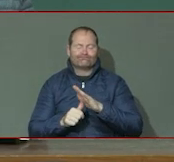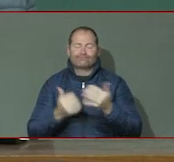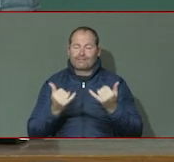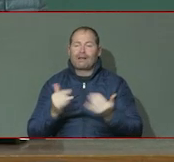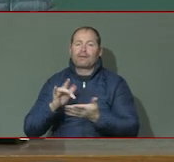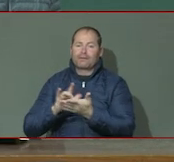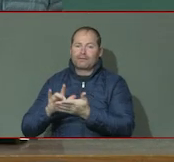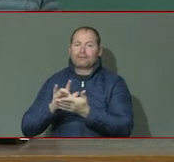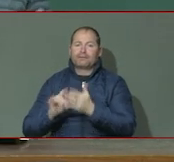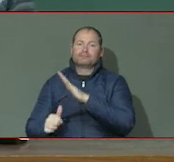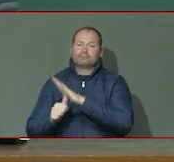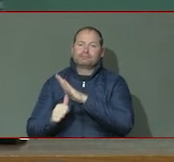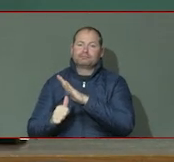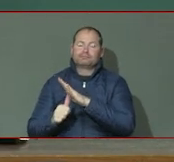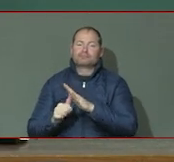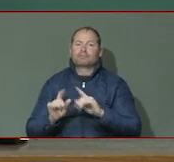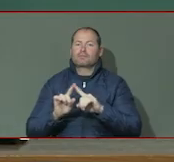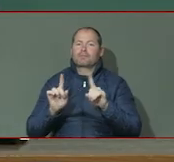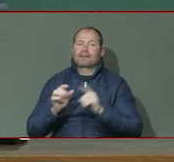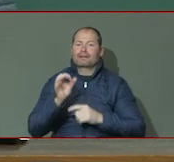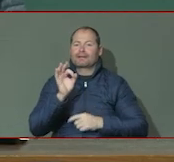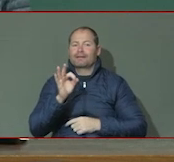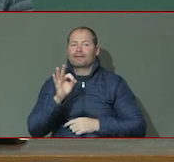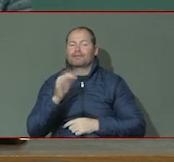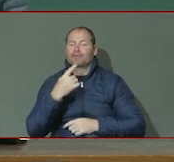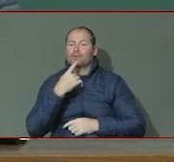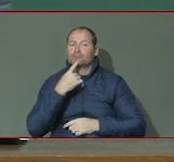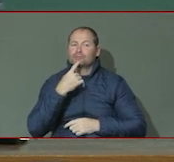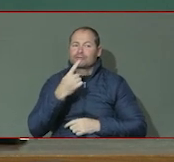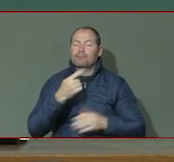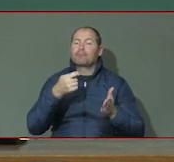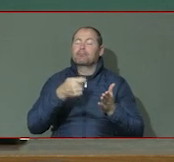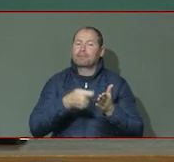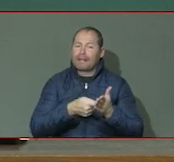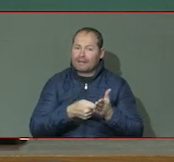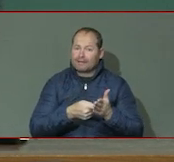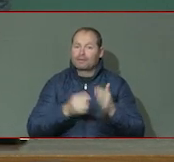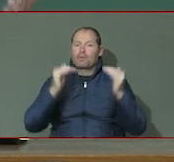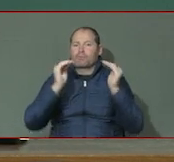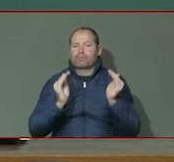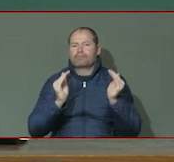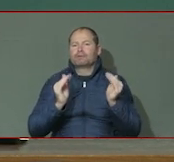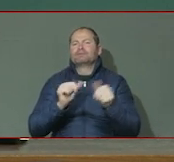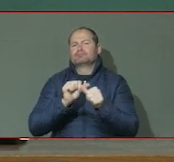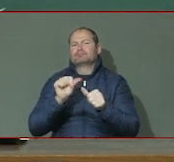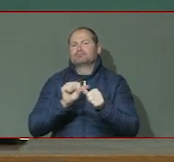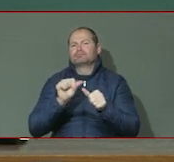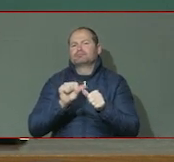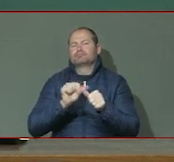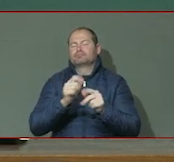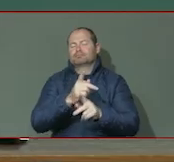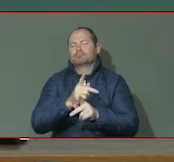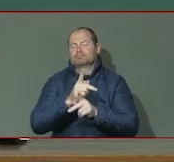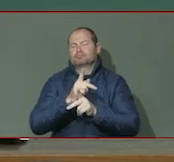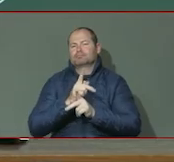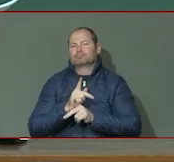to say if a figure was paid in the cash flow, put it in brackets. Just keep on doing that. So